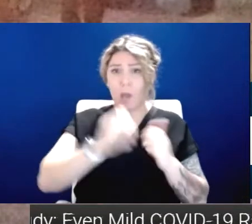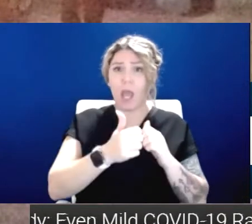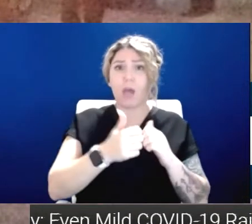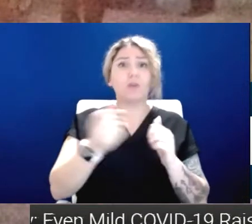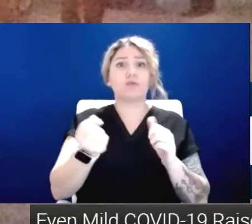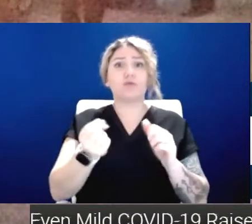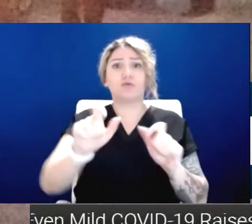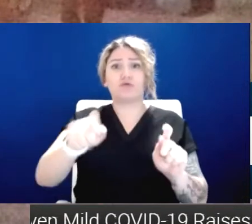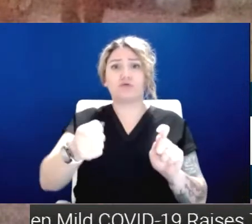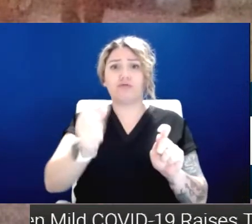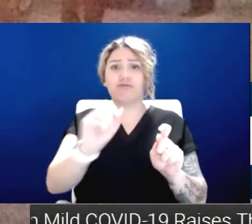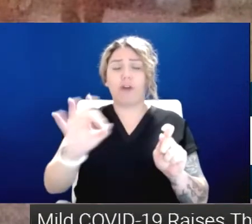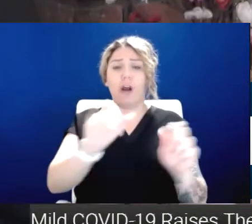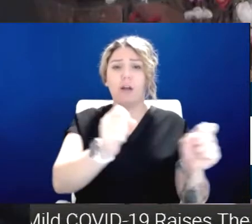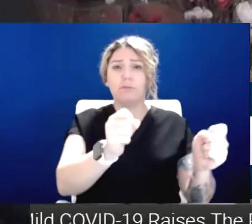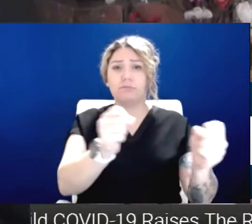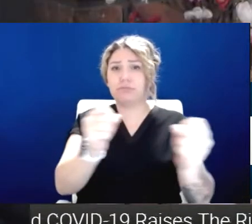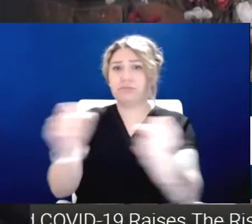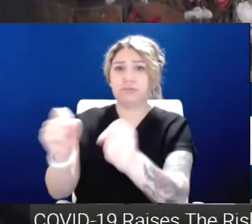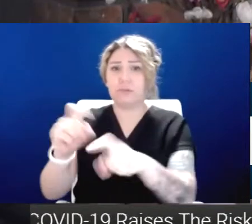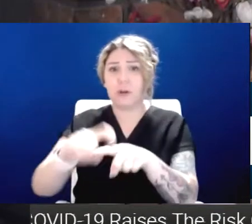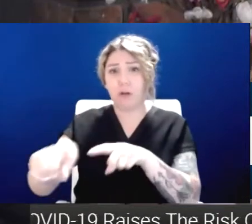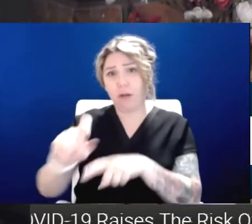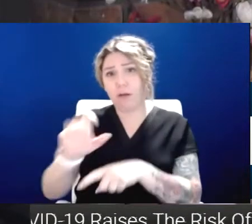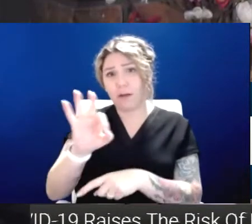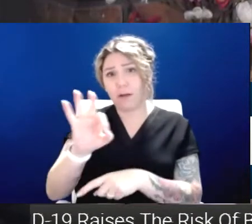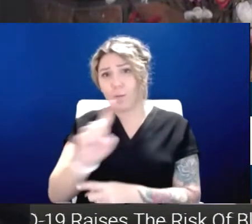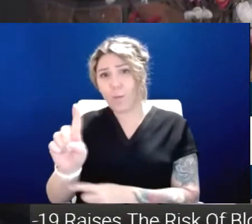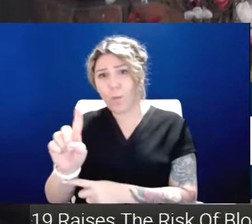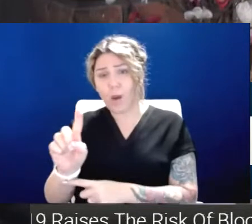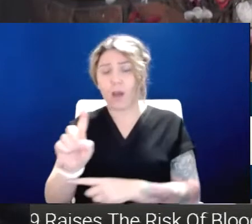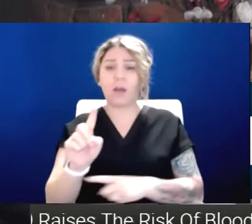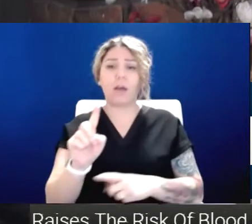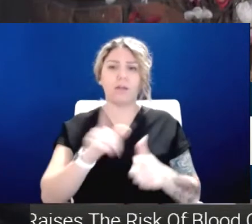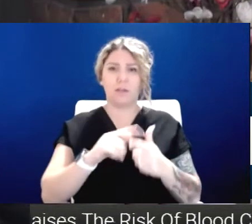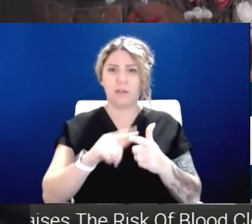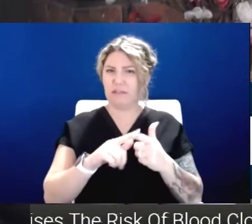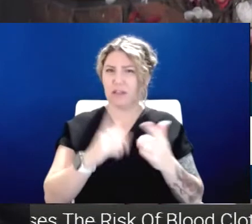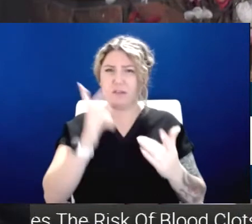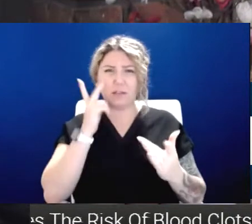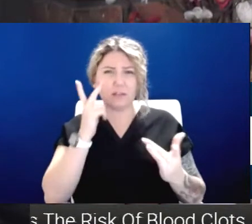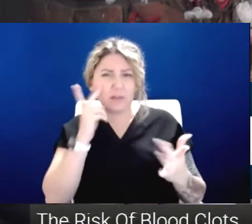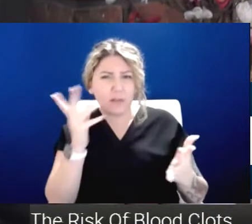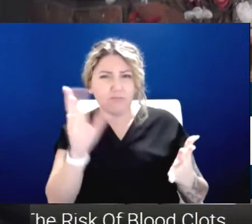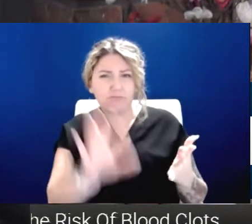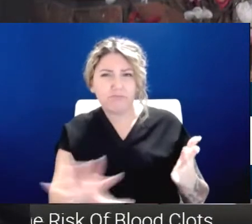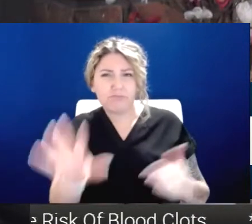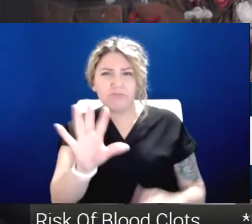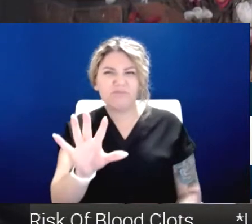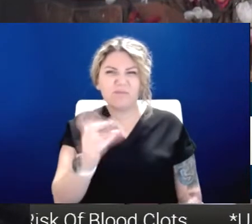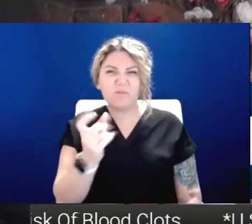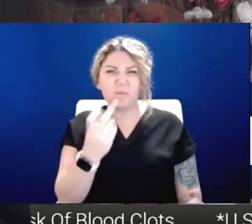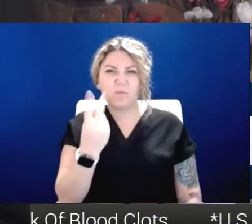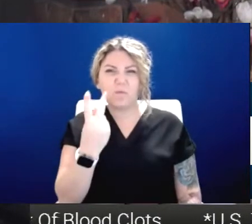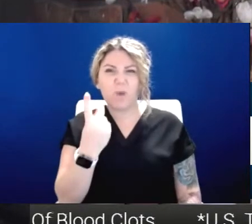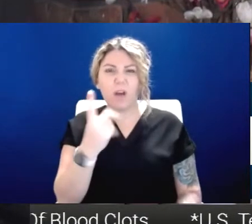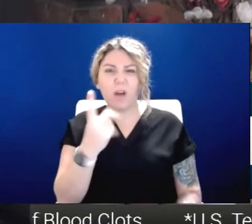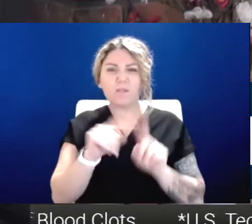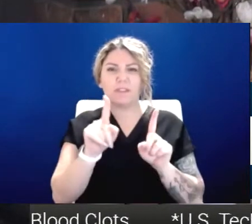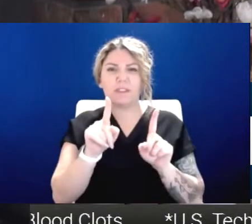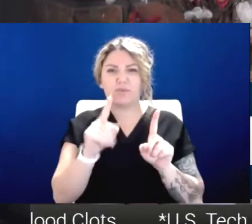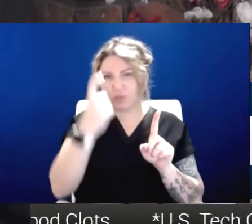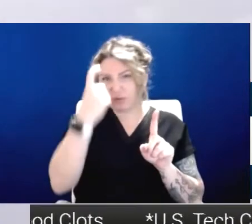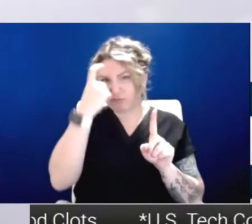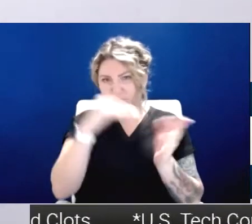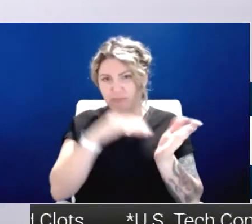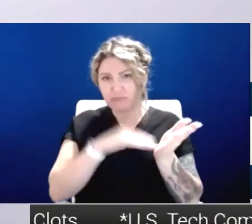where he helped call 911. And then from there, I saw probably, I think there was like 12 different neurologists. They never